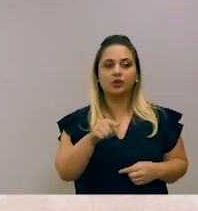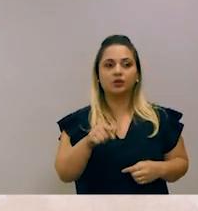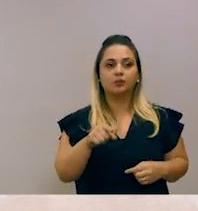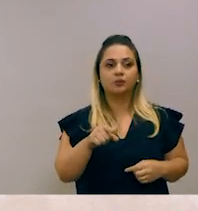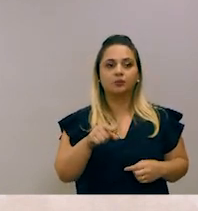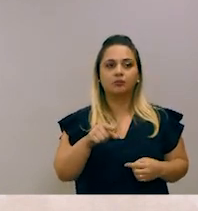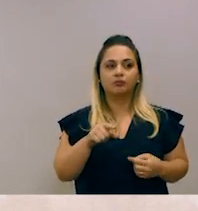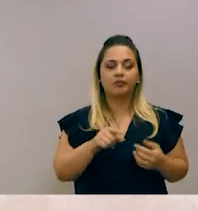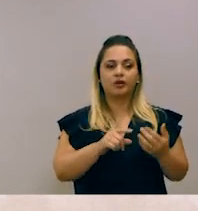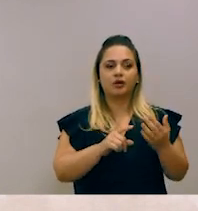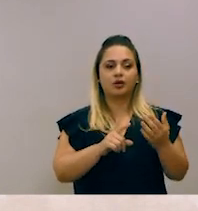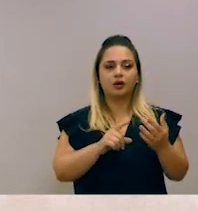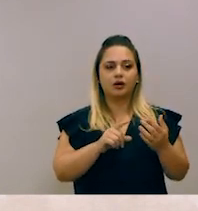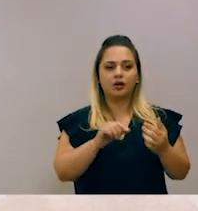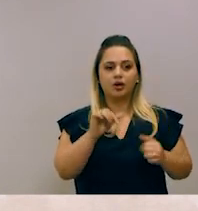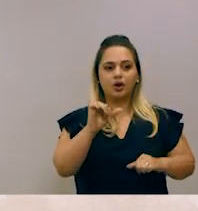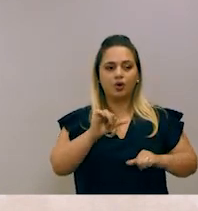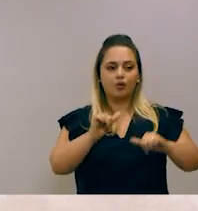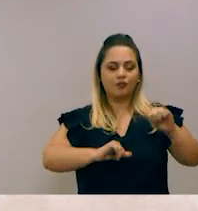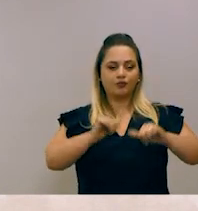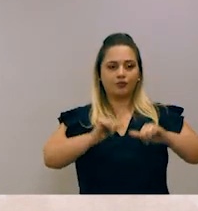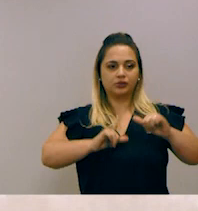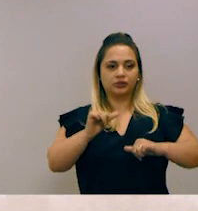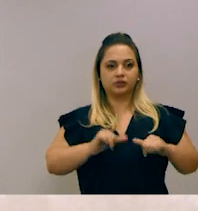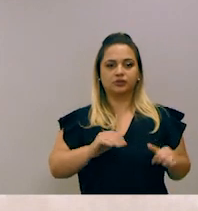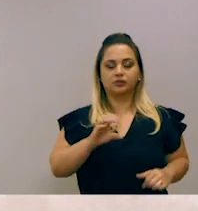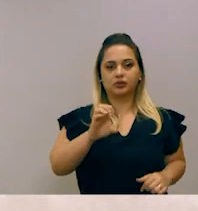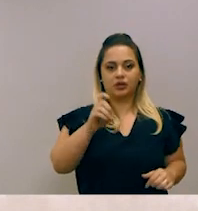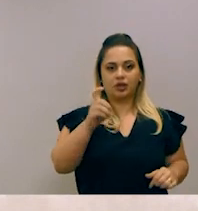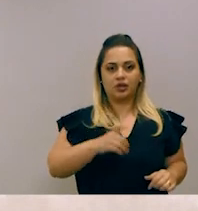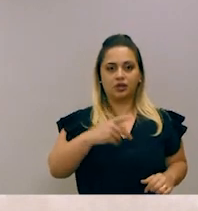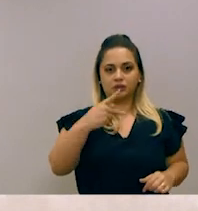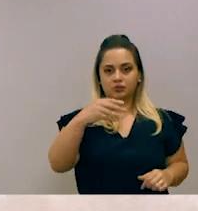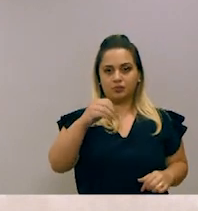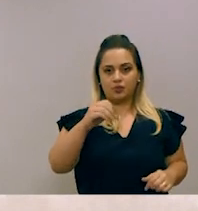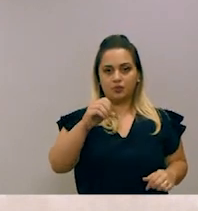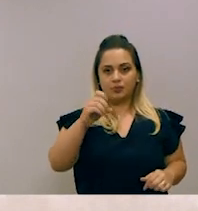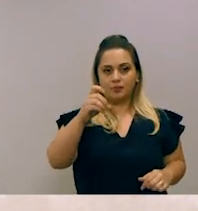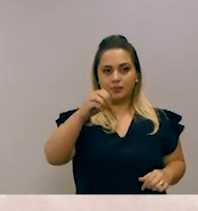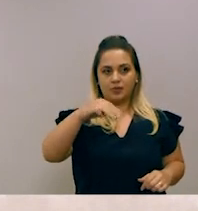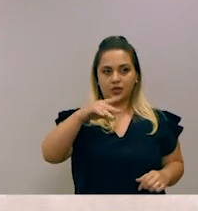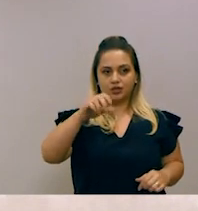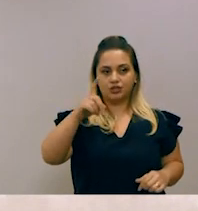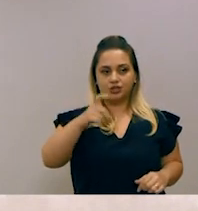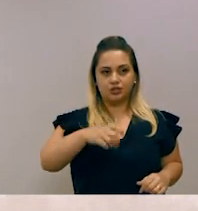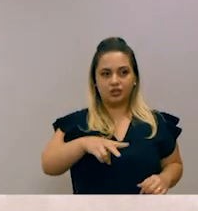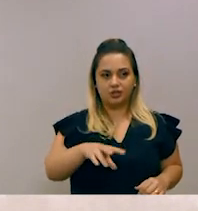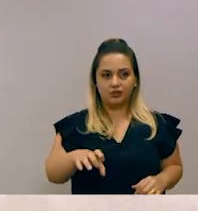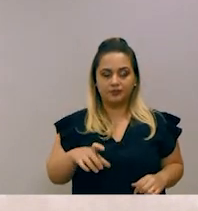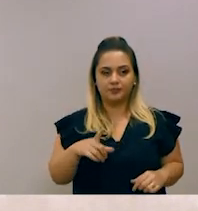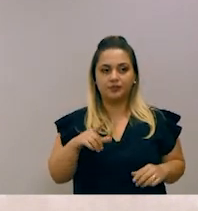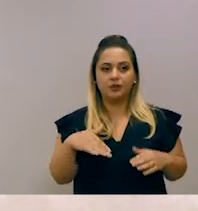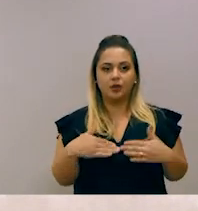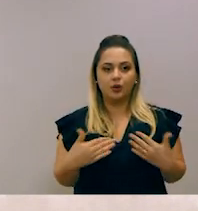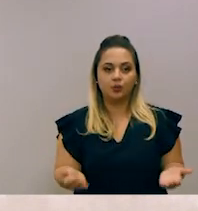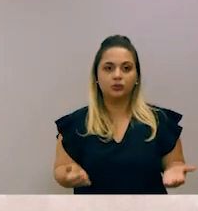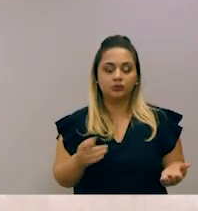investment to something that will not generate a return, and the support of vector machine that brought the best